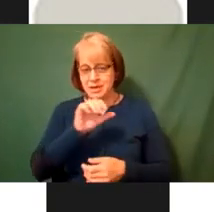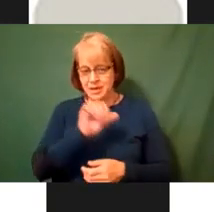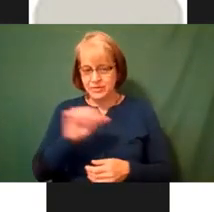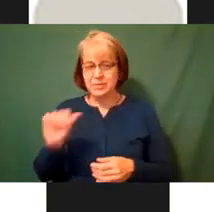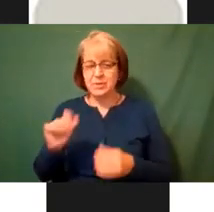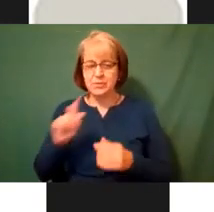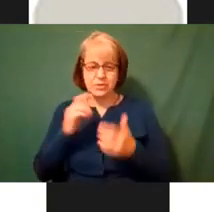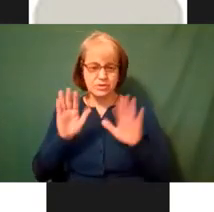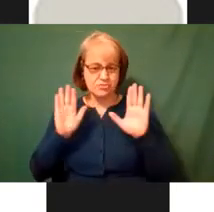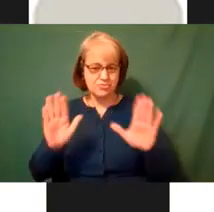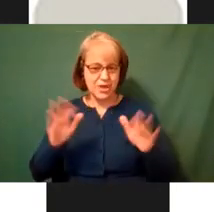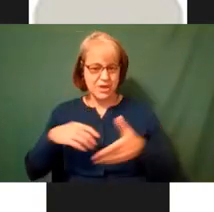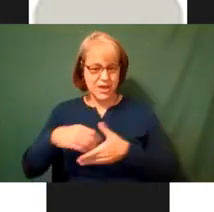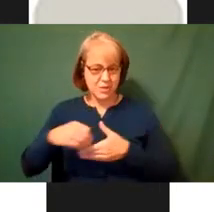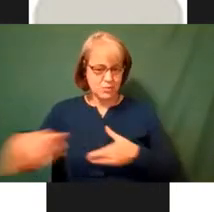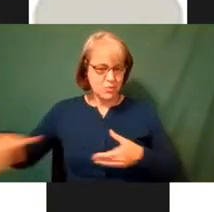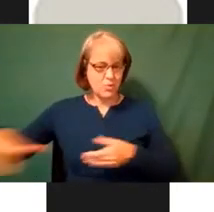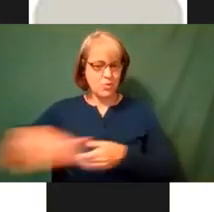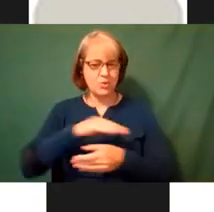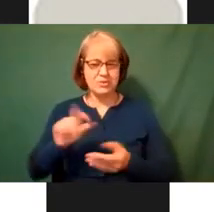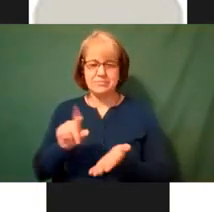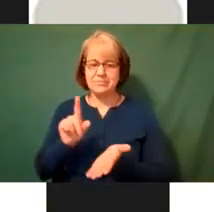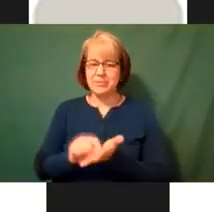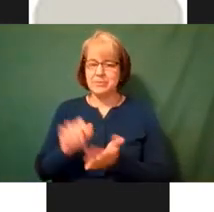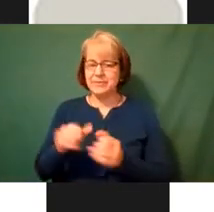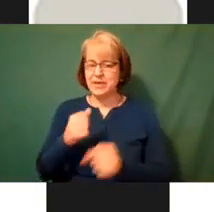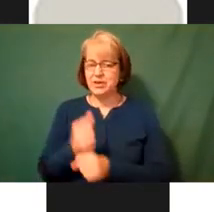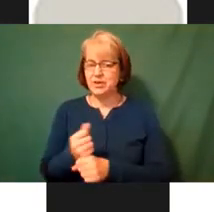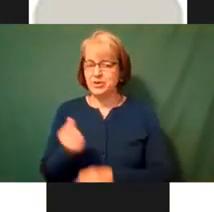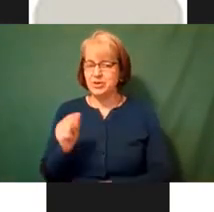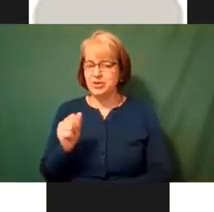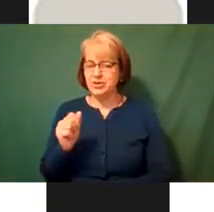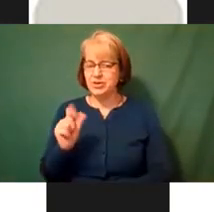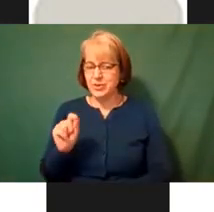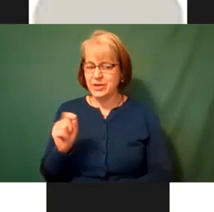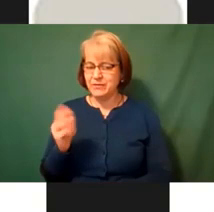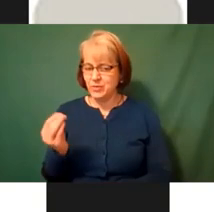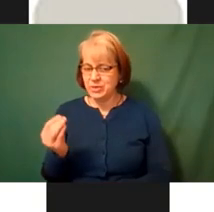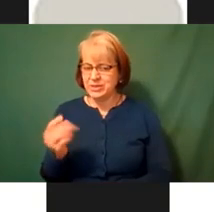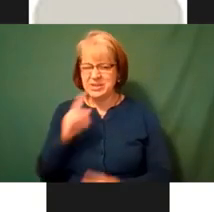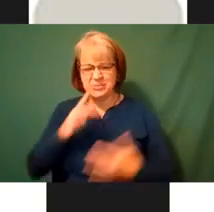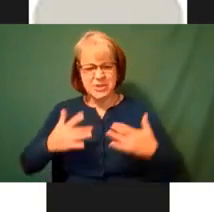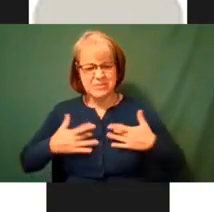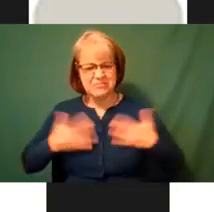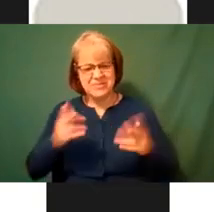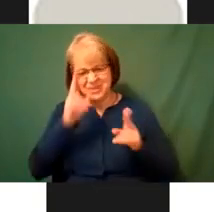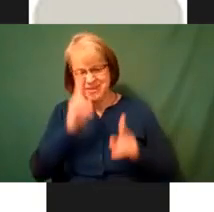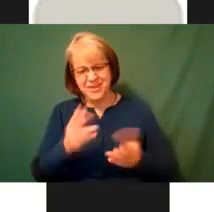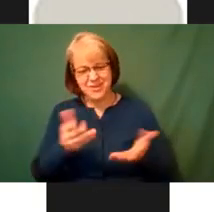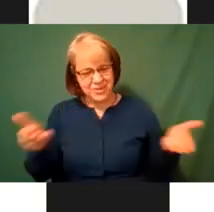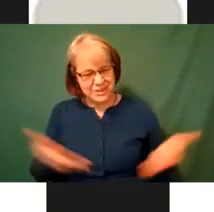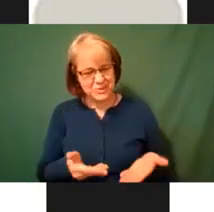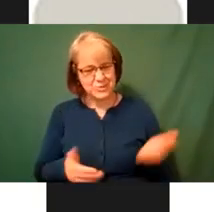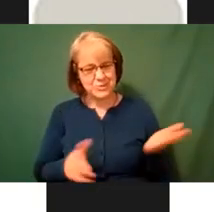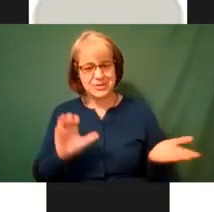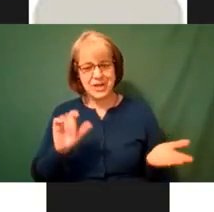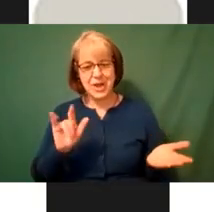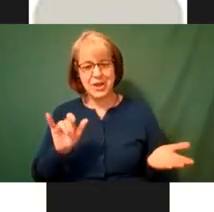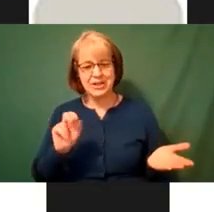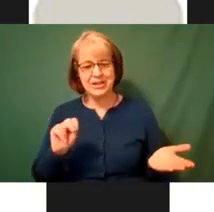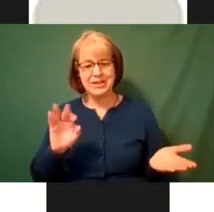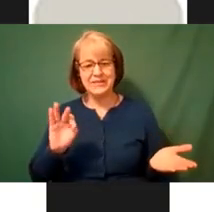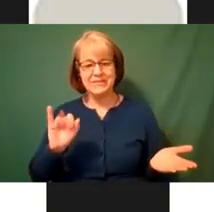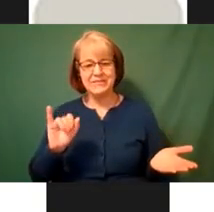Outdoors was released in 2014. I am really so proud and so honored to introduce Dr. Carolyn Finney to speak with you here